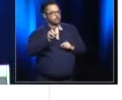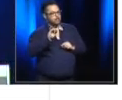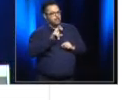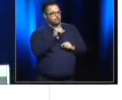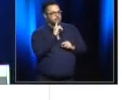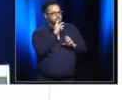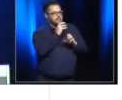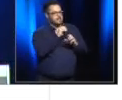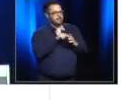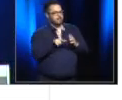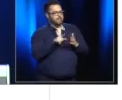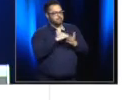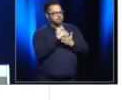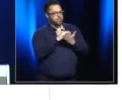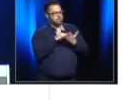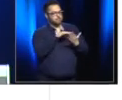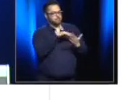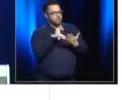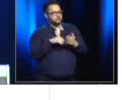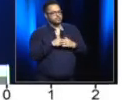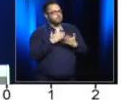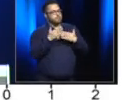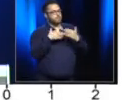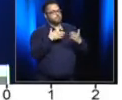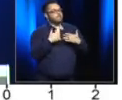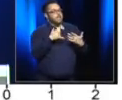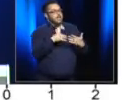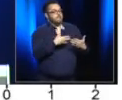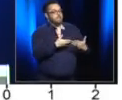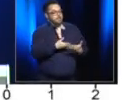So, bigger pups live longer.